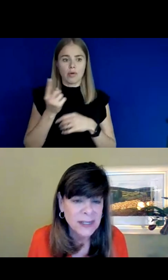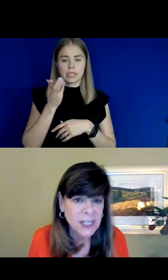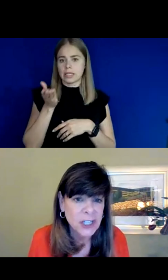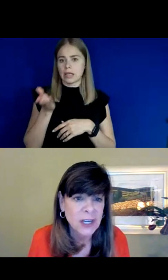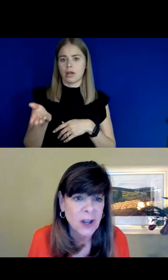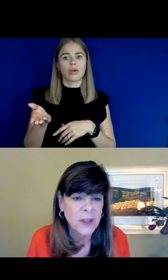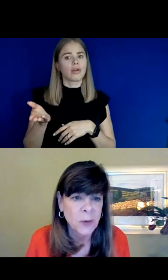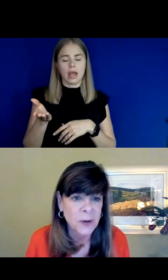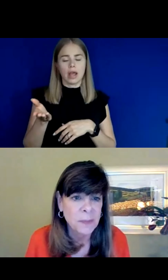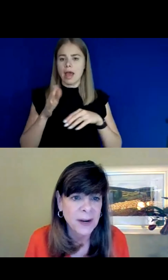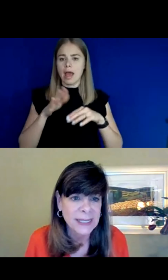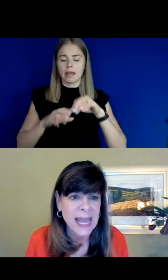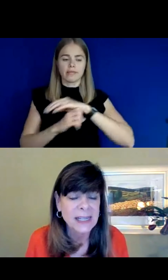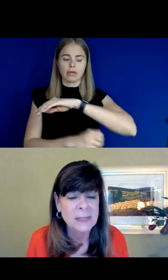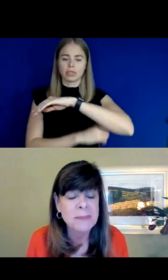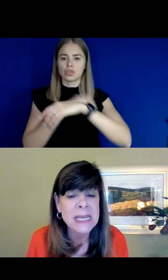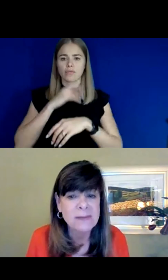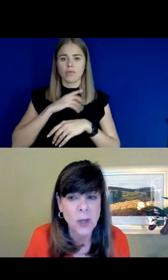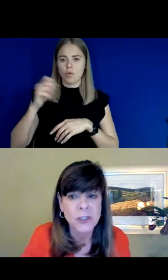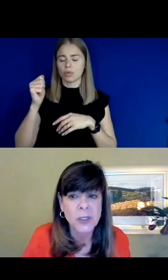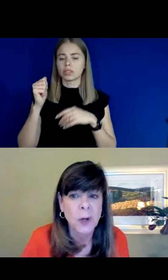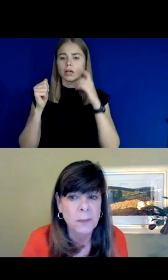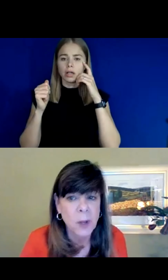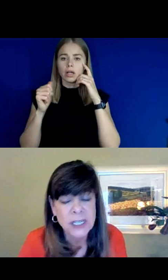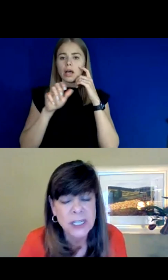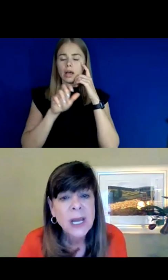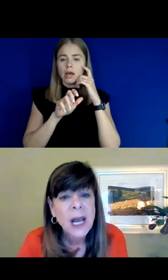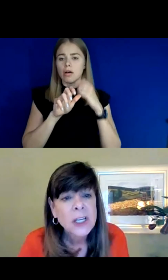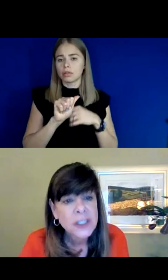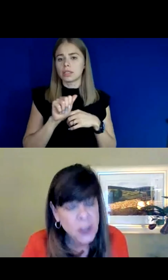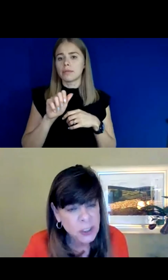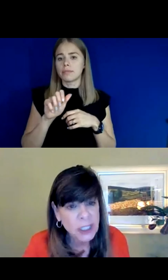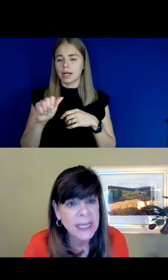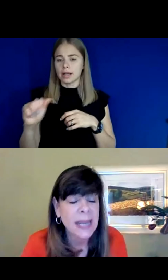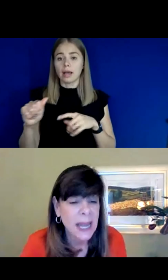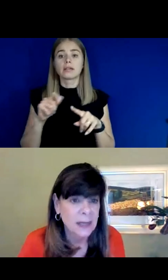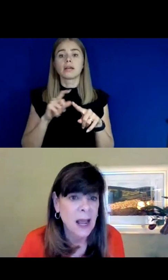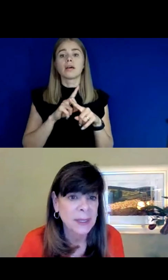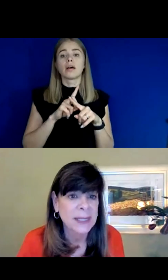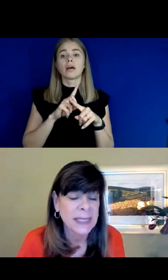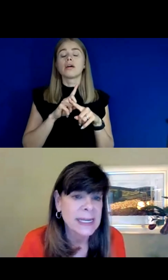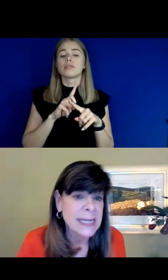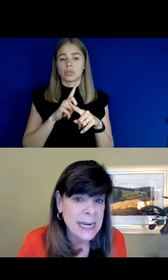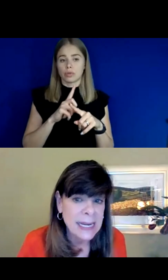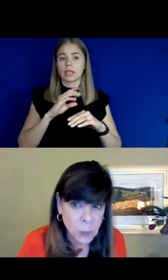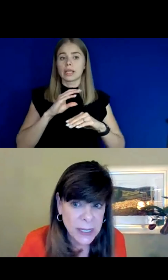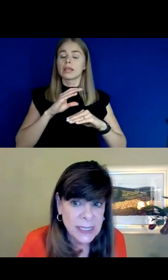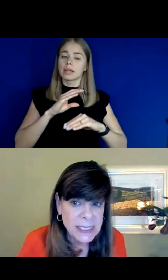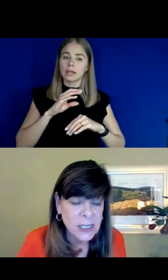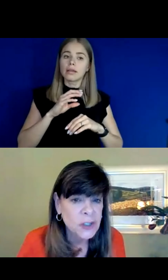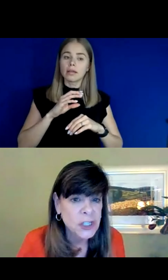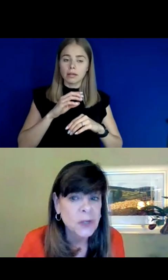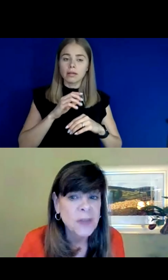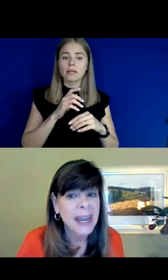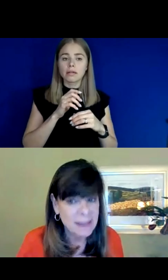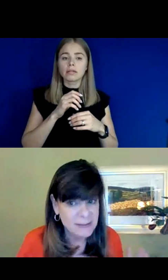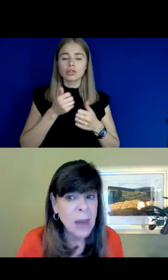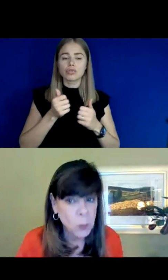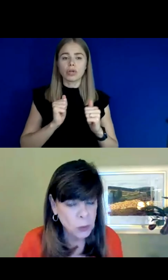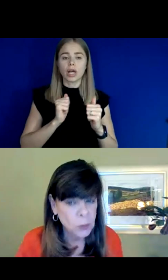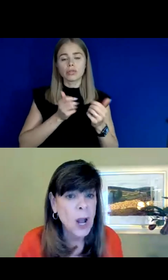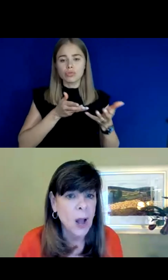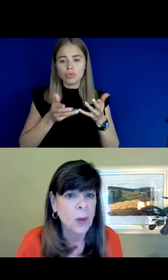the foundation of the Older Americans Act to meet those who are most socially and economically in need. And we continue to do that,